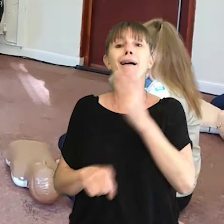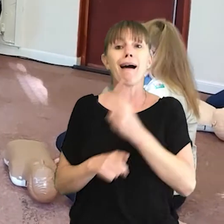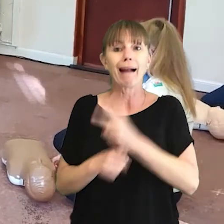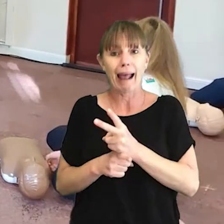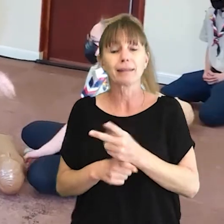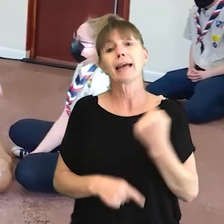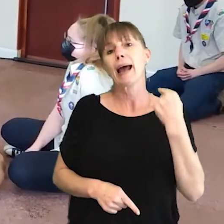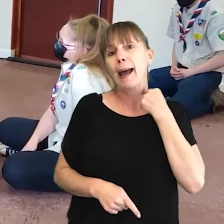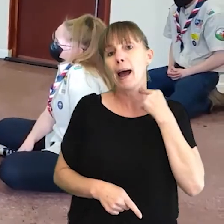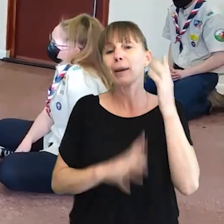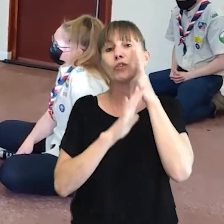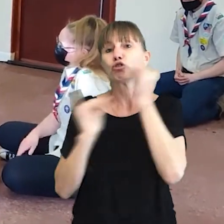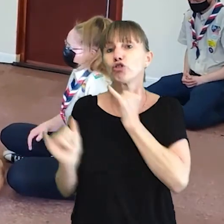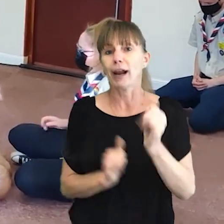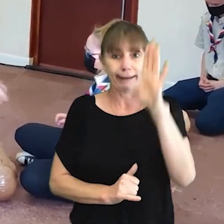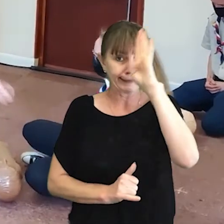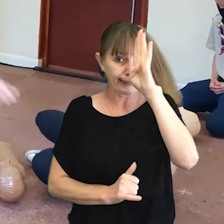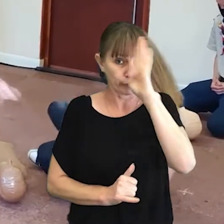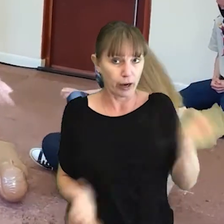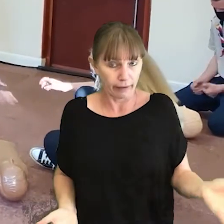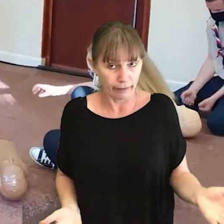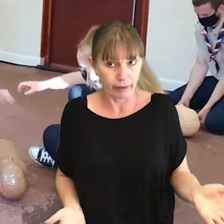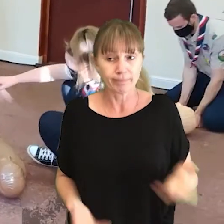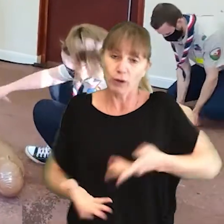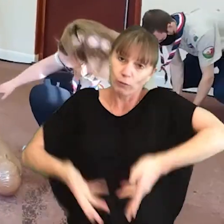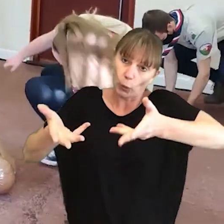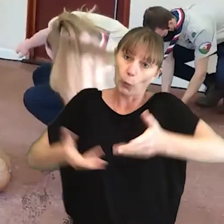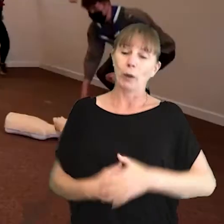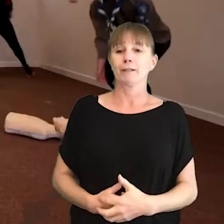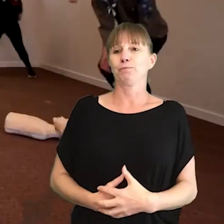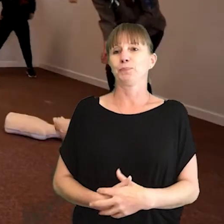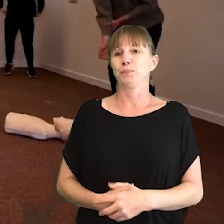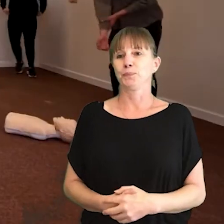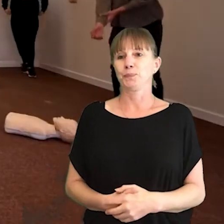into the habit of checking for dangers. Off you go.